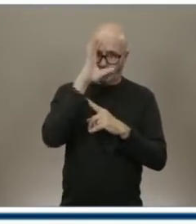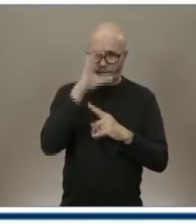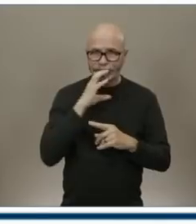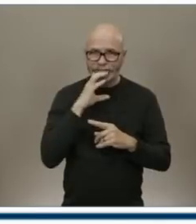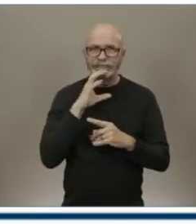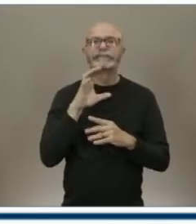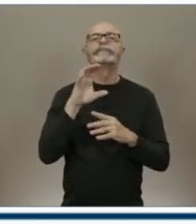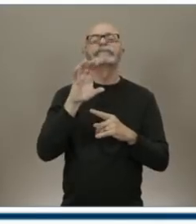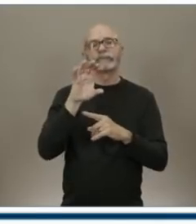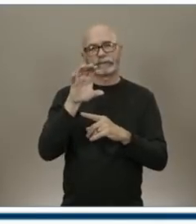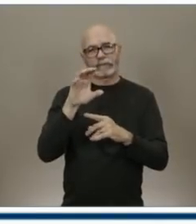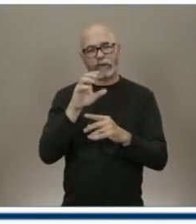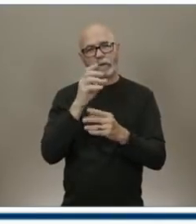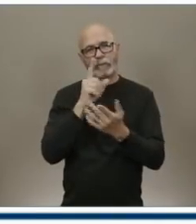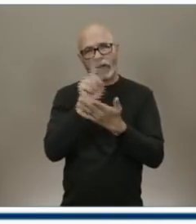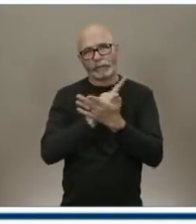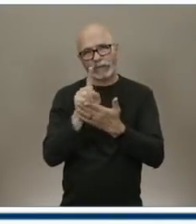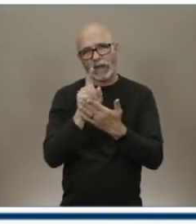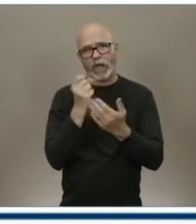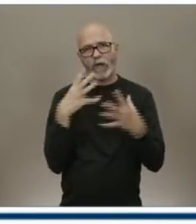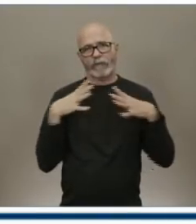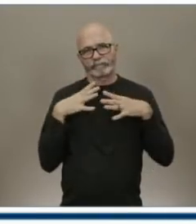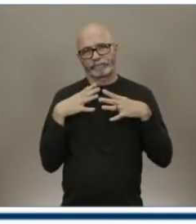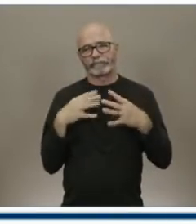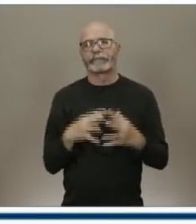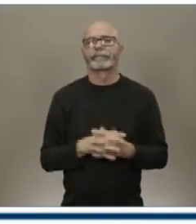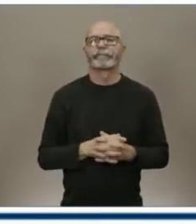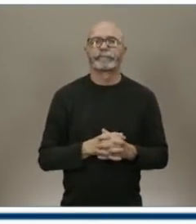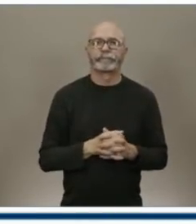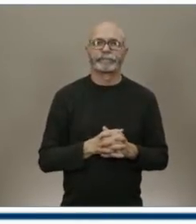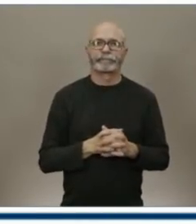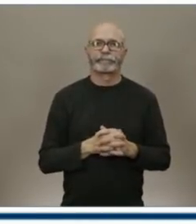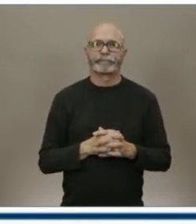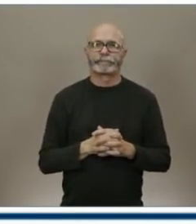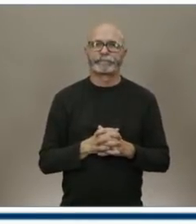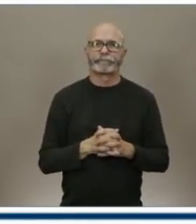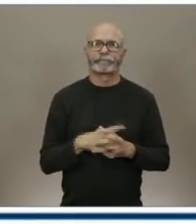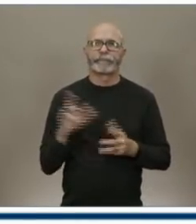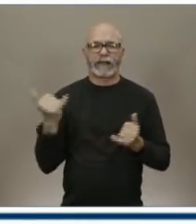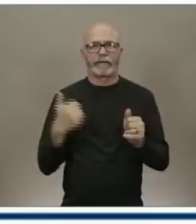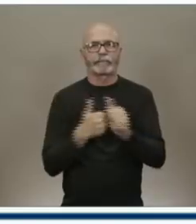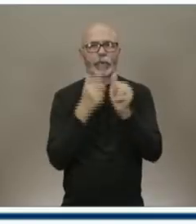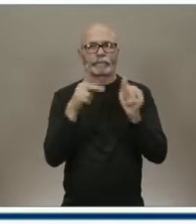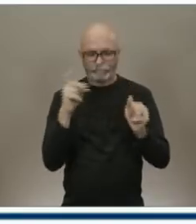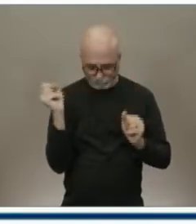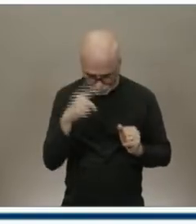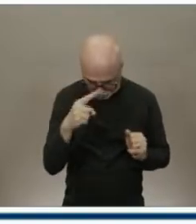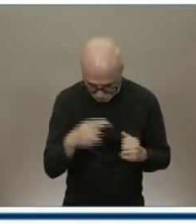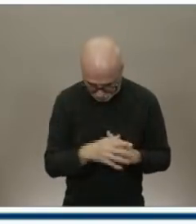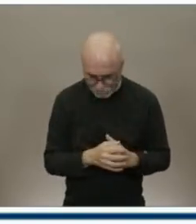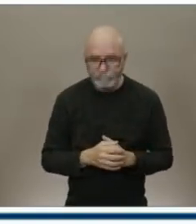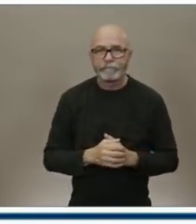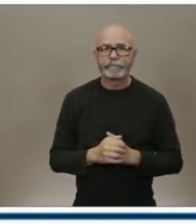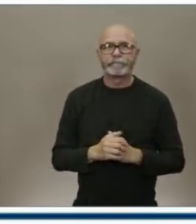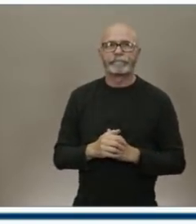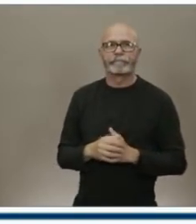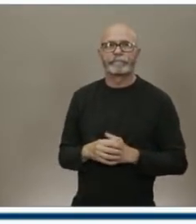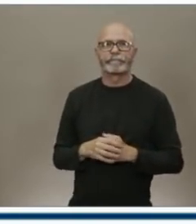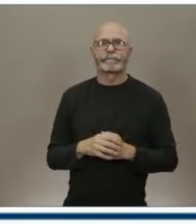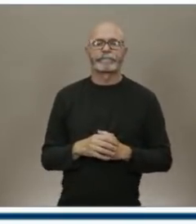Yes, about the testing that has been done and will be done in and around